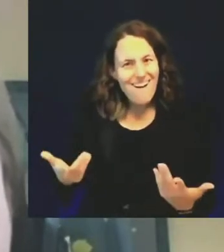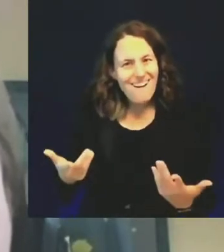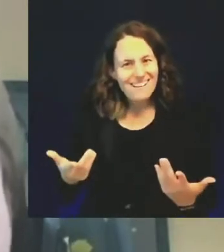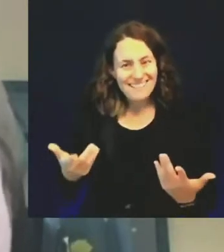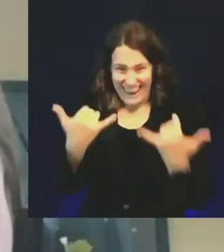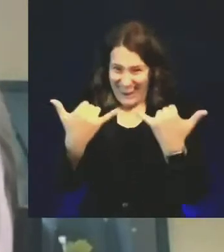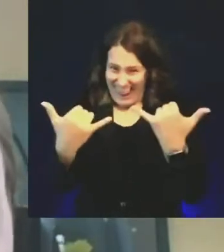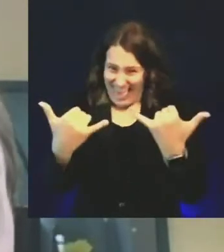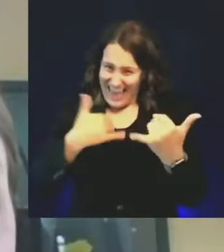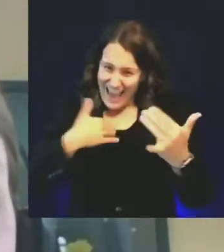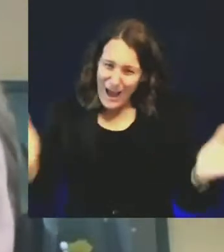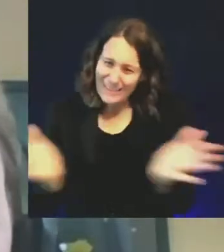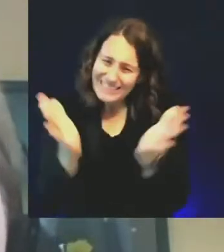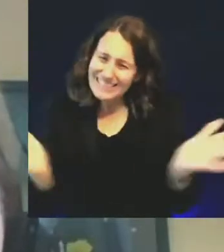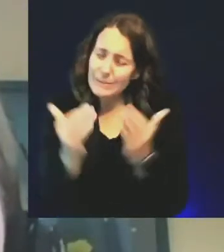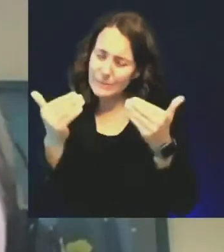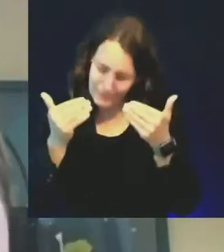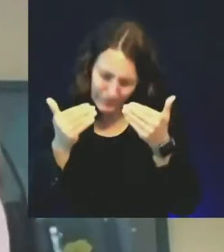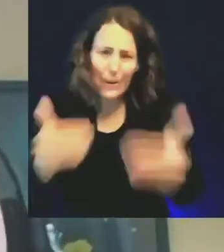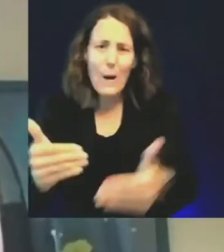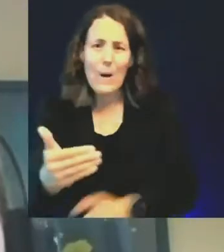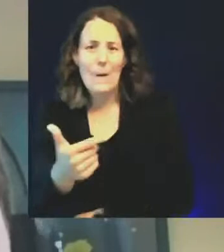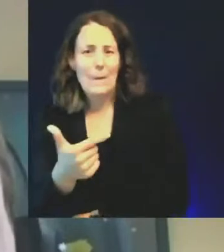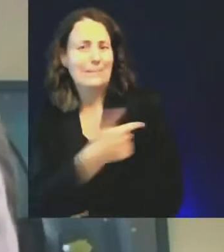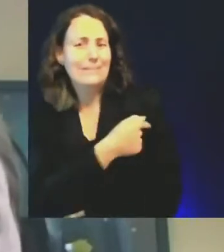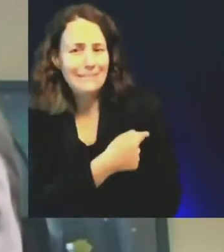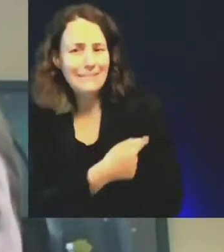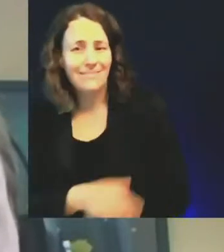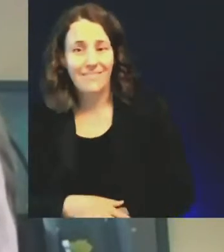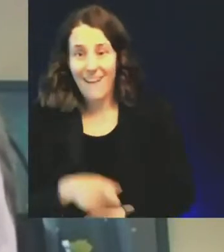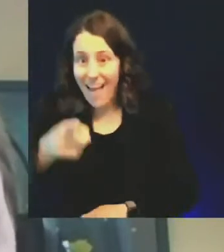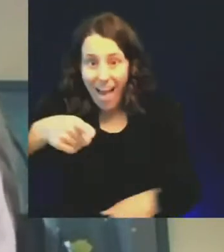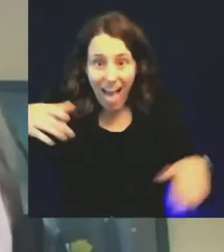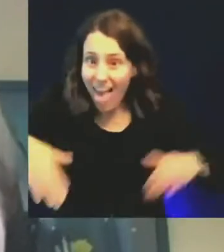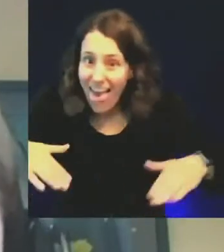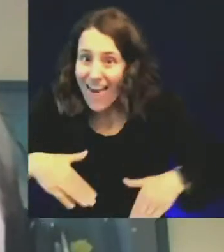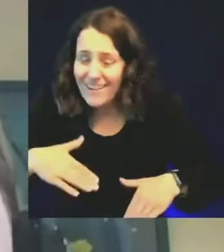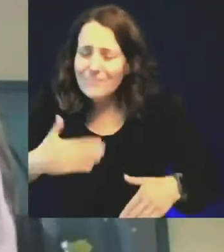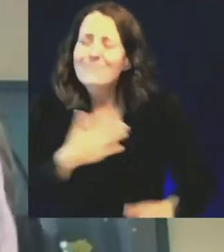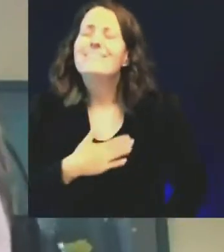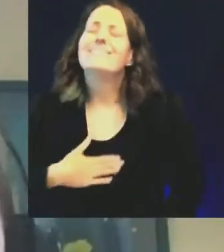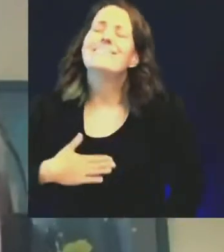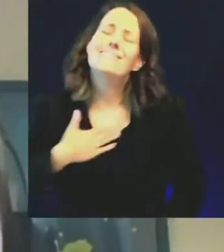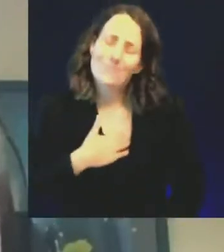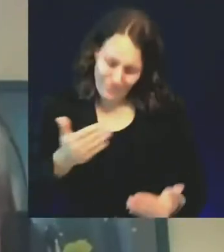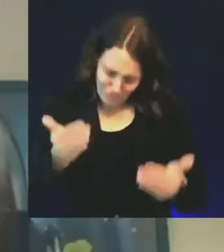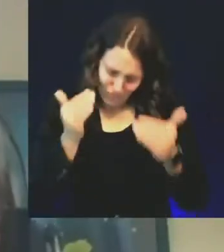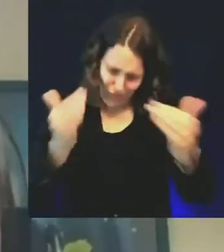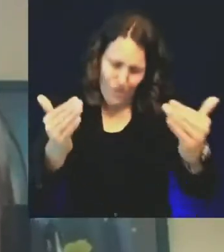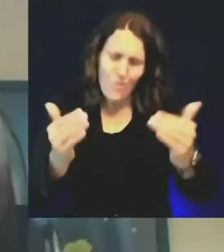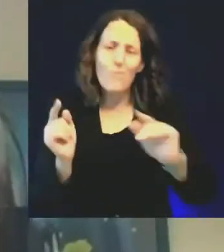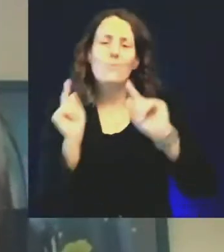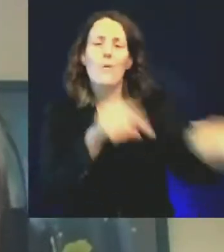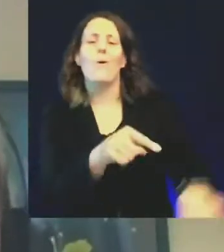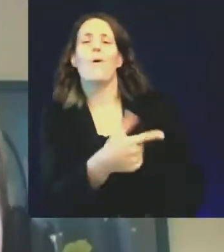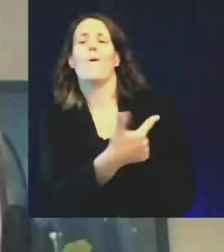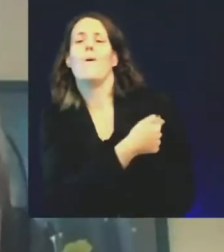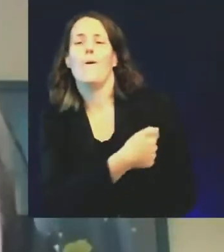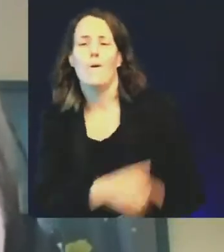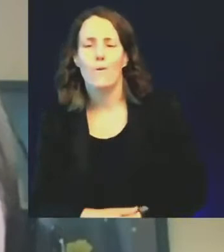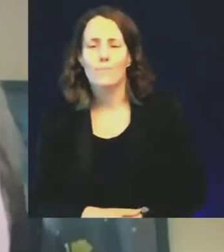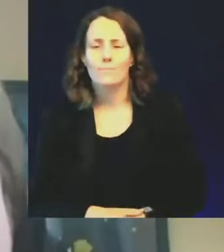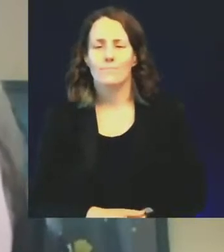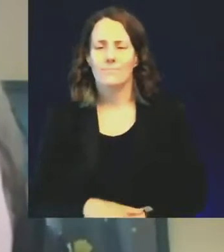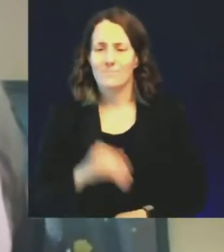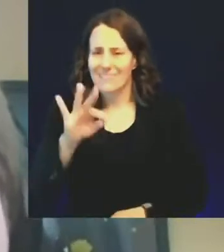people who are not vaccinated to please get your questions answered. I know there are things people have fears about.